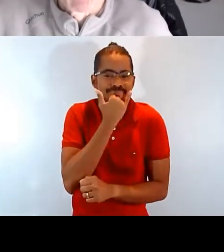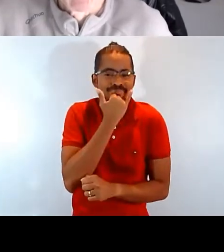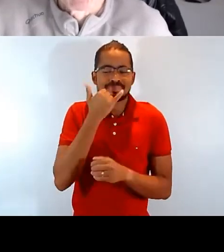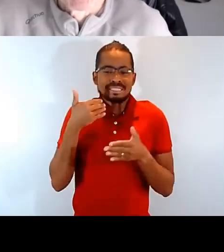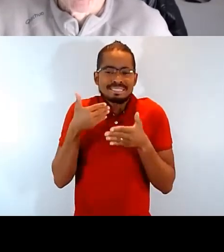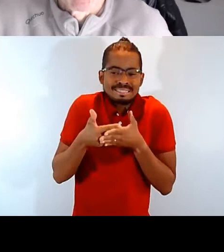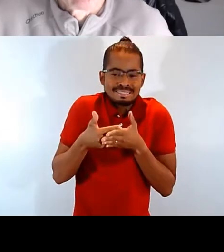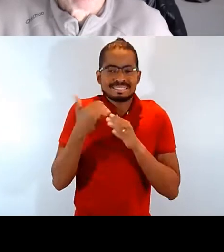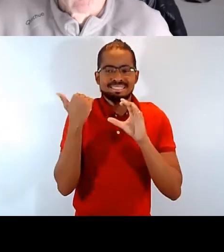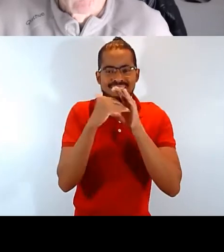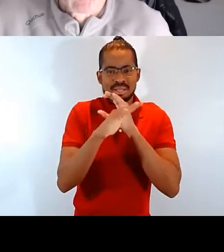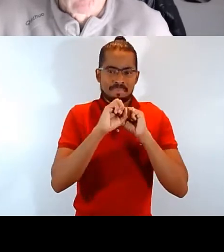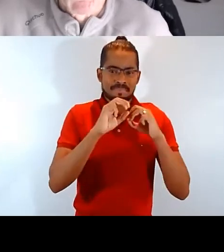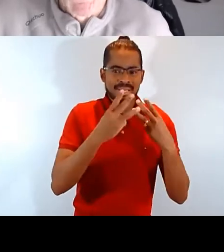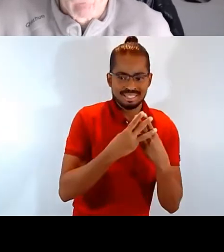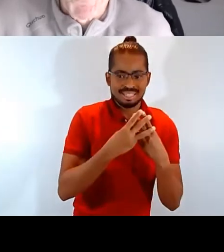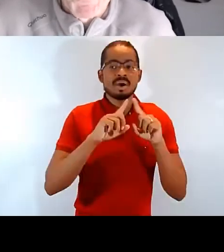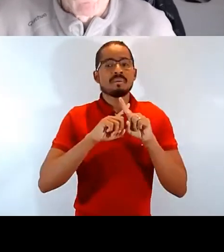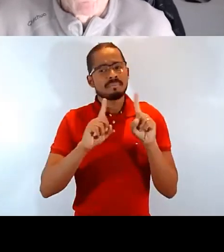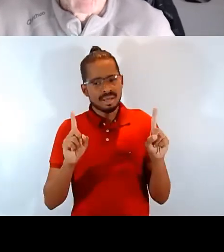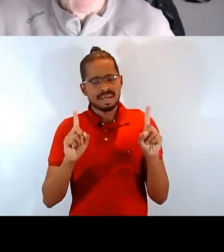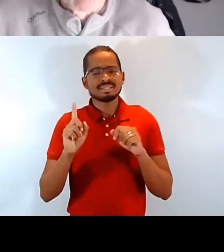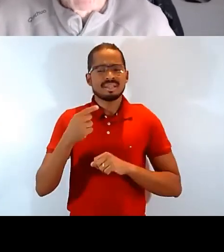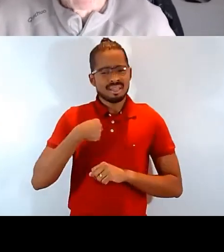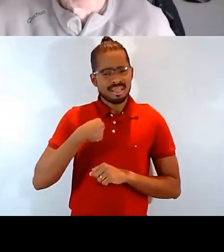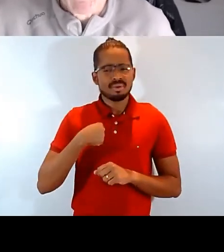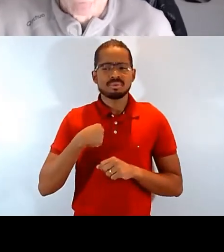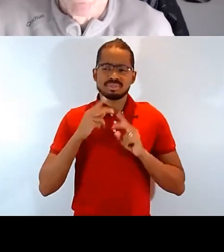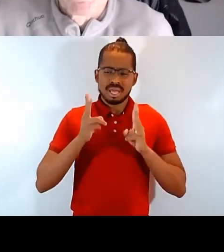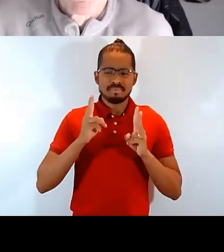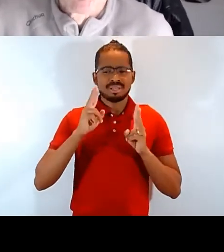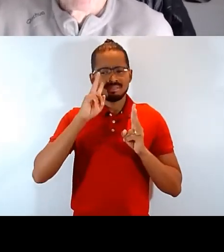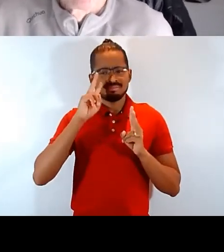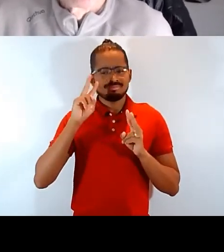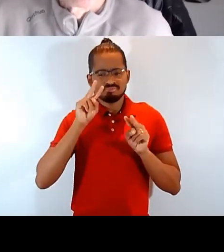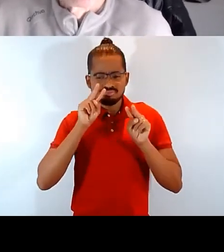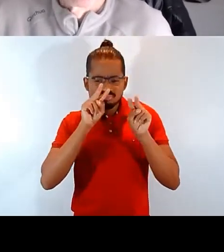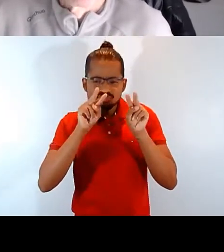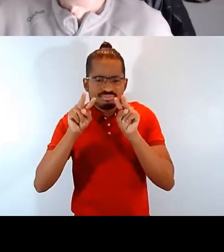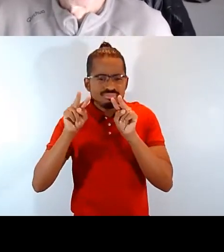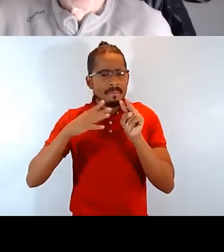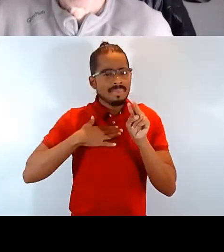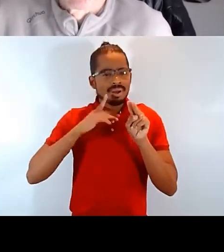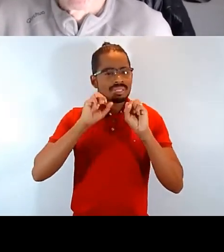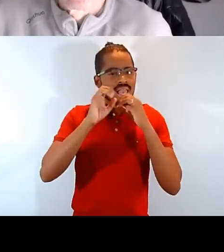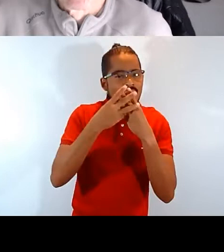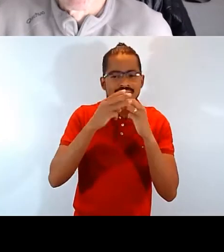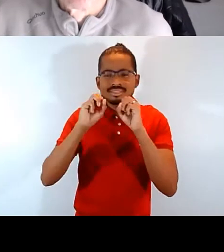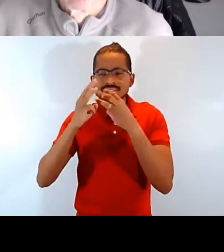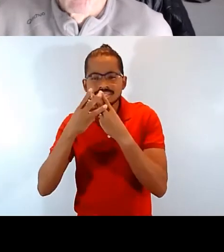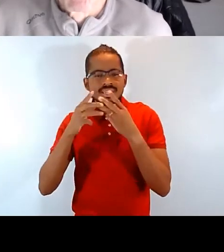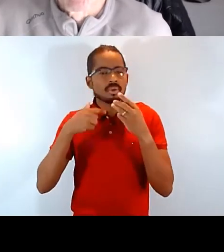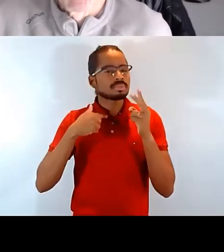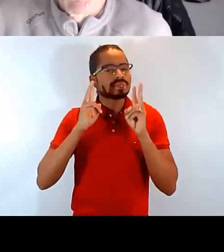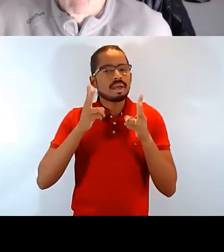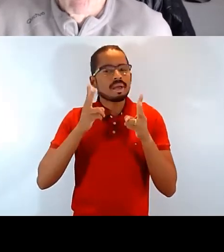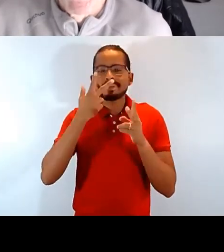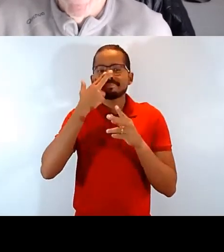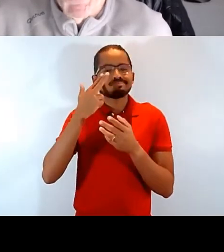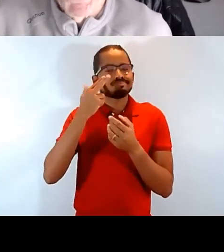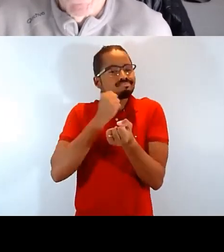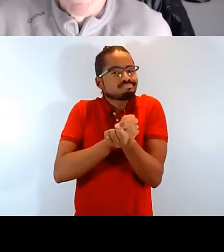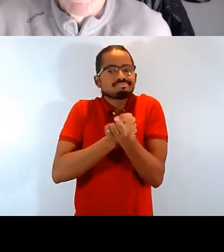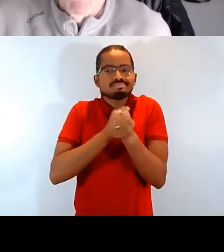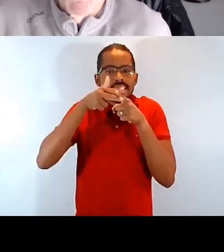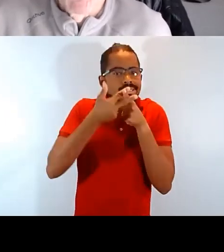critical person, and even more so self-critical, and whenever I read what I wrote, there's something